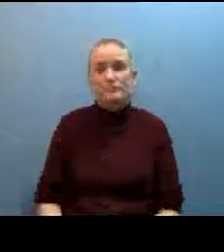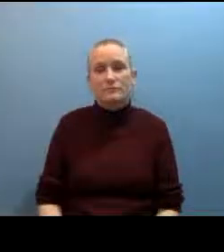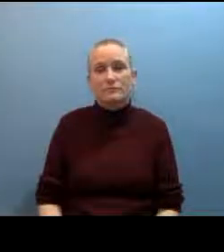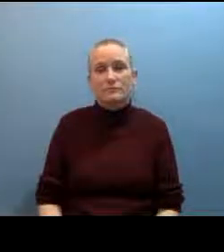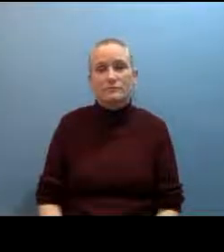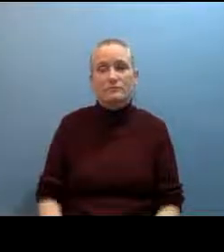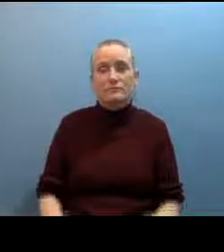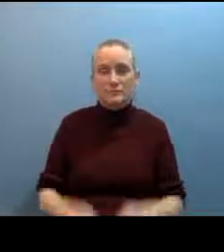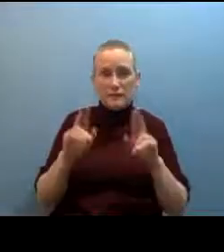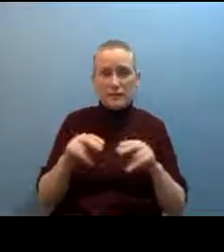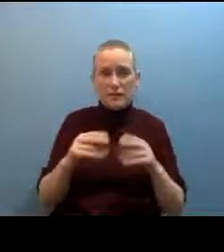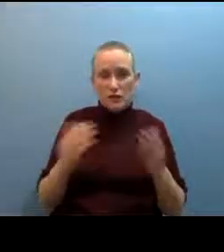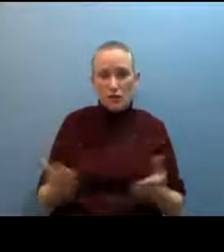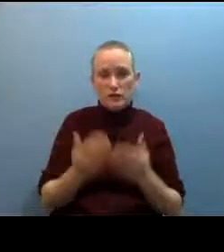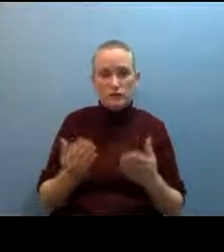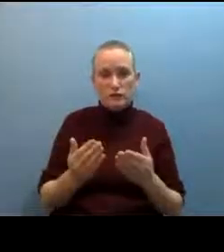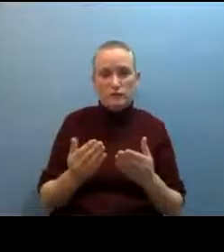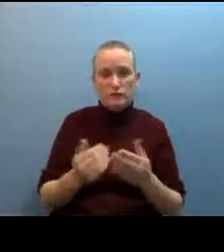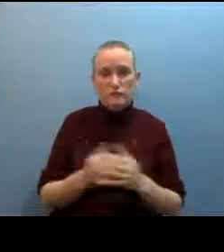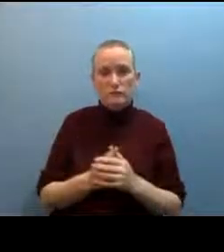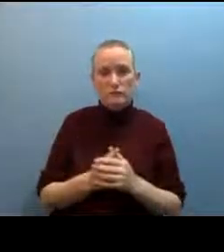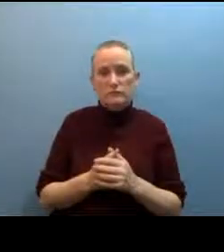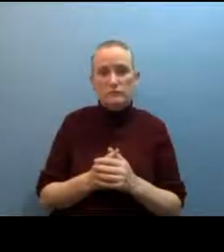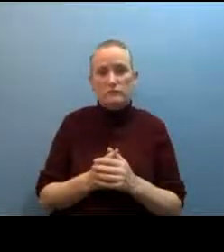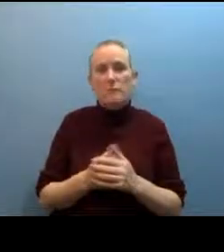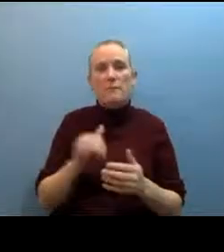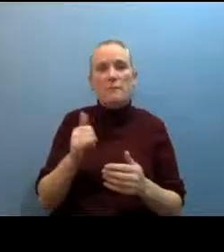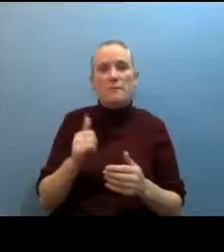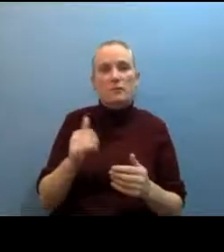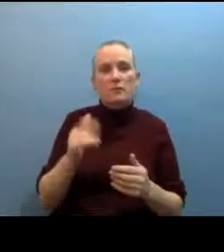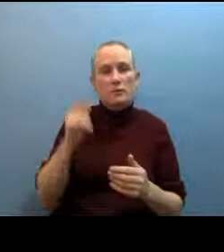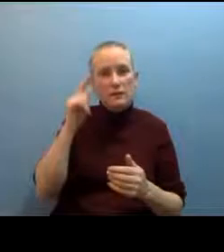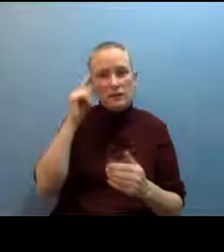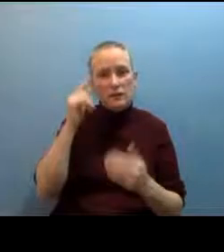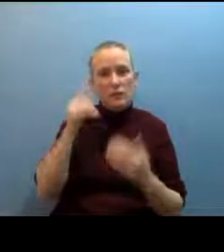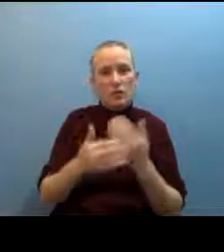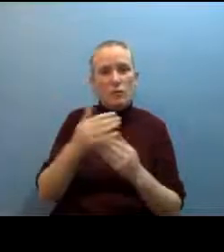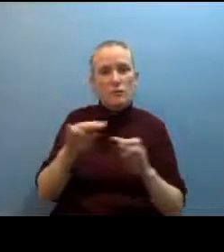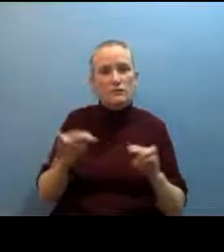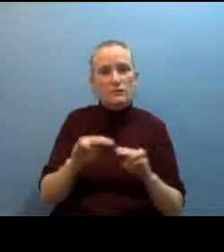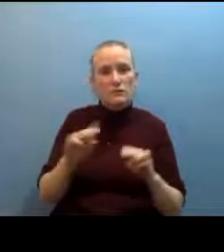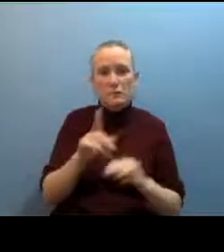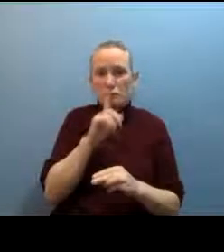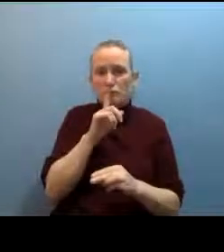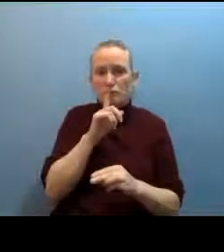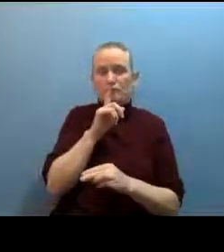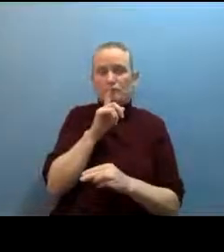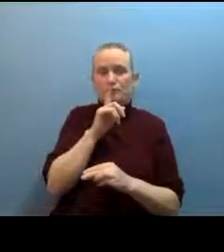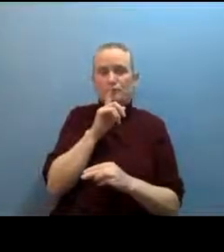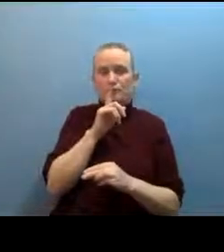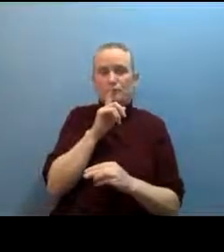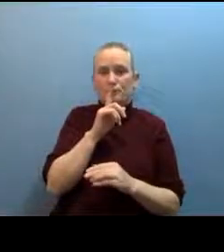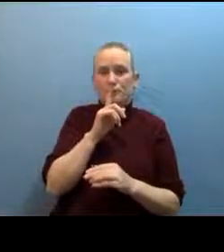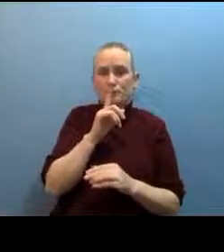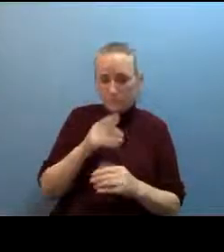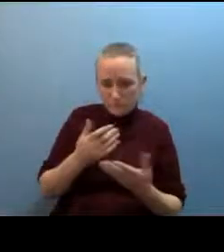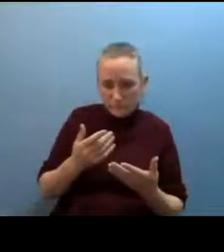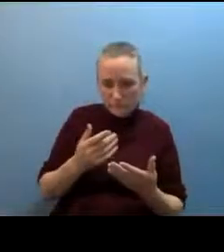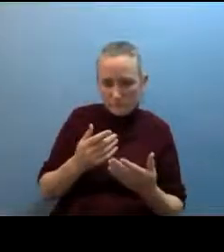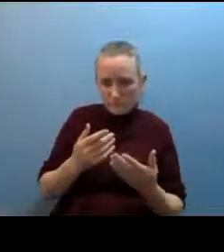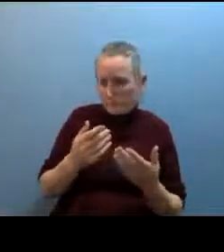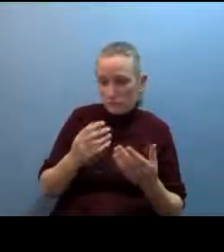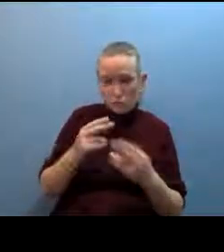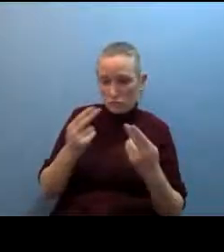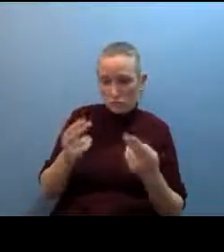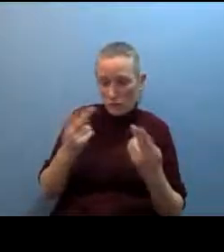encourage help seeking if you think, maybe your young person isn't opening up. Maybe you could ask them, you don't have to talk to me. Would you like